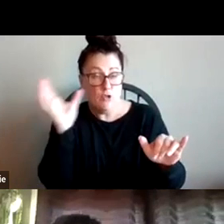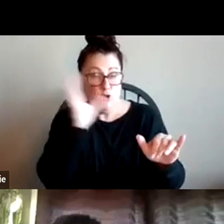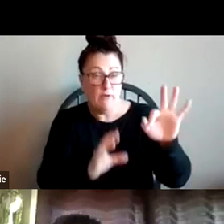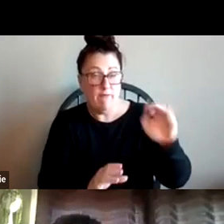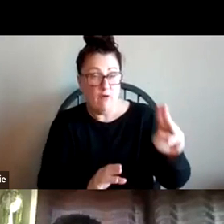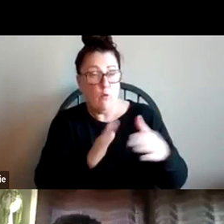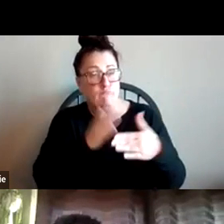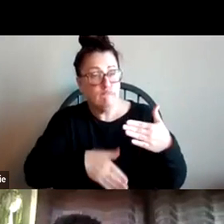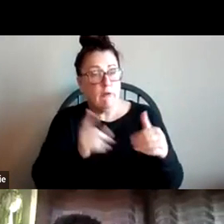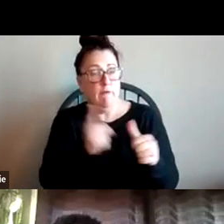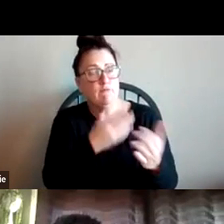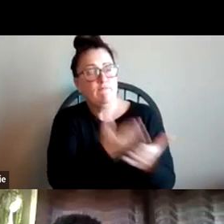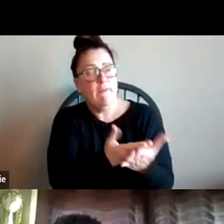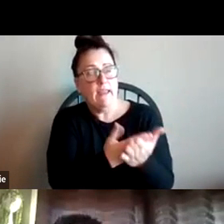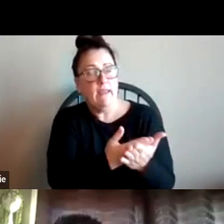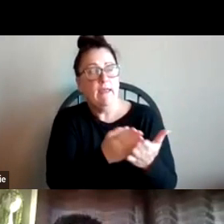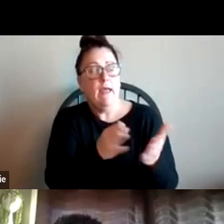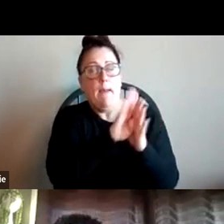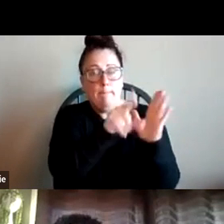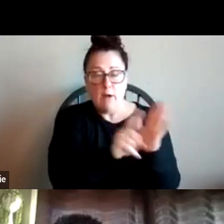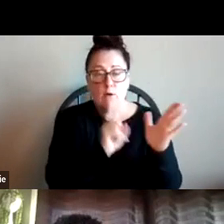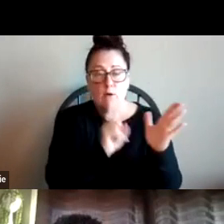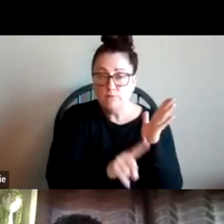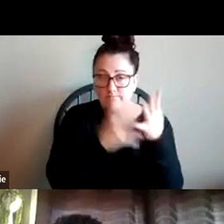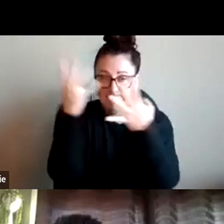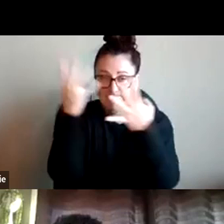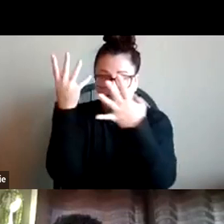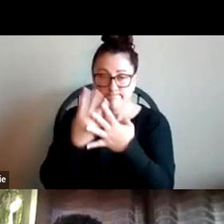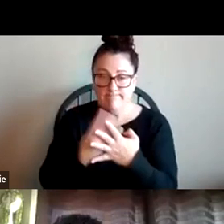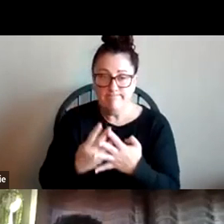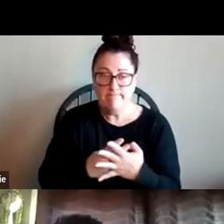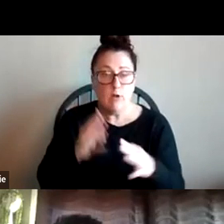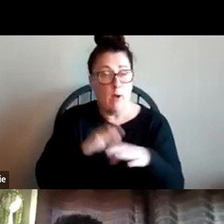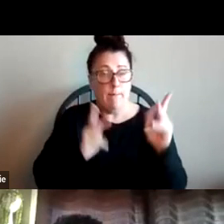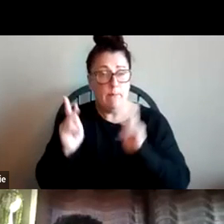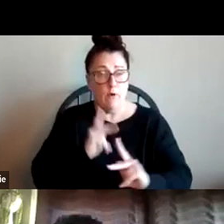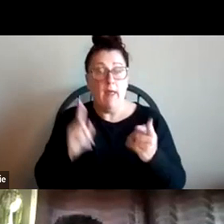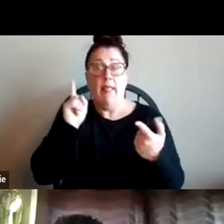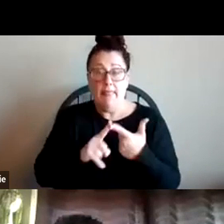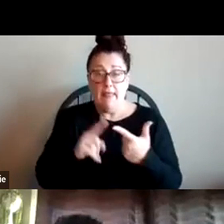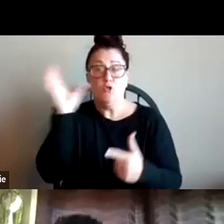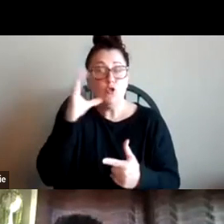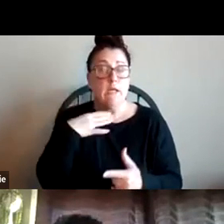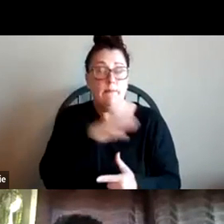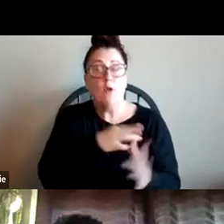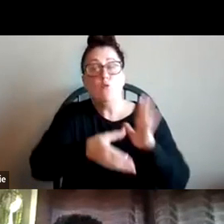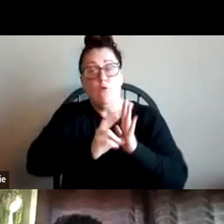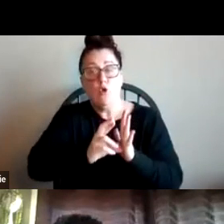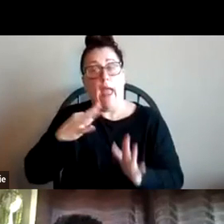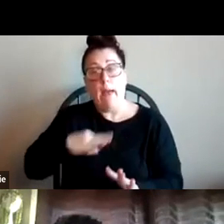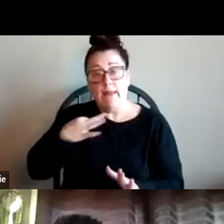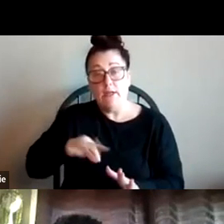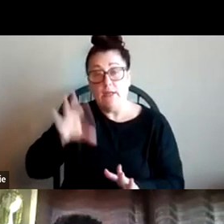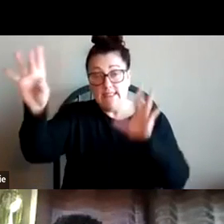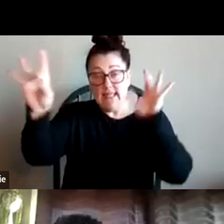complete initial vetting and background checks on candidates. Then the search committee will review applications and